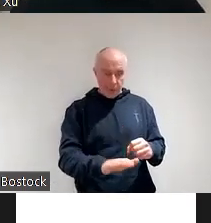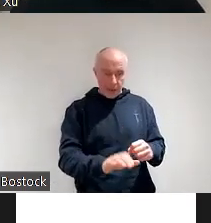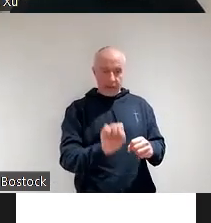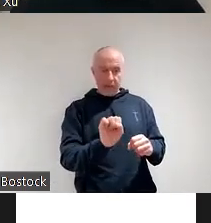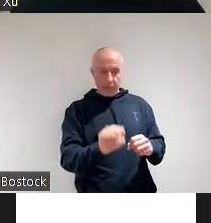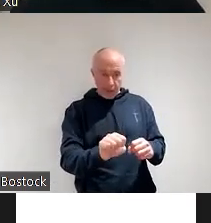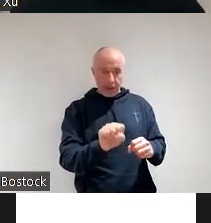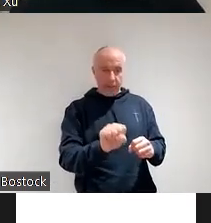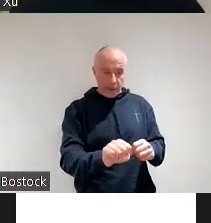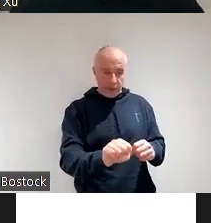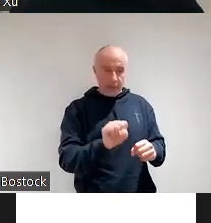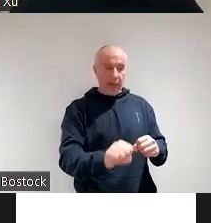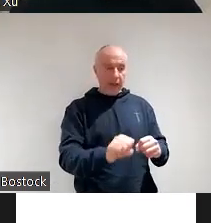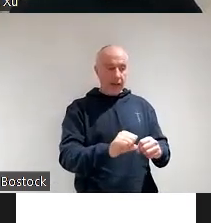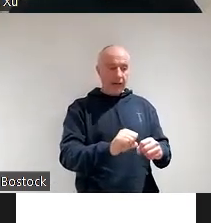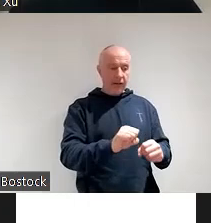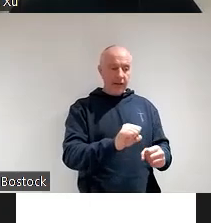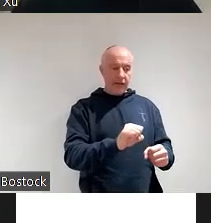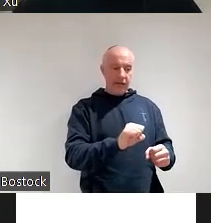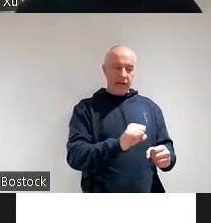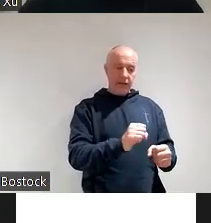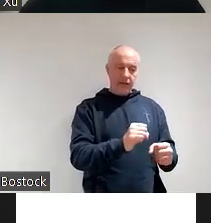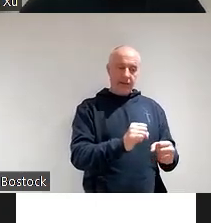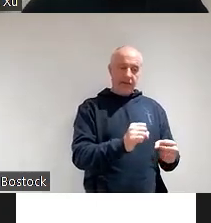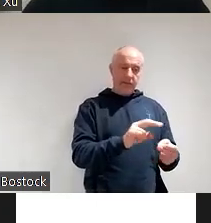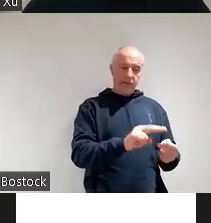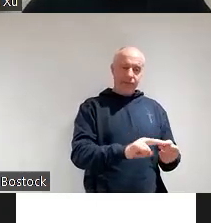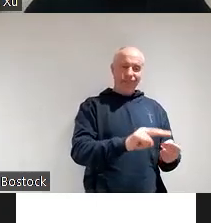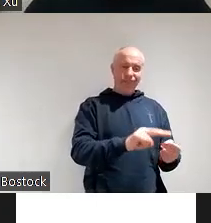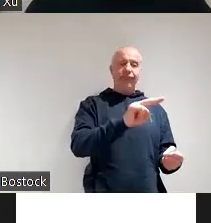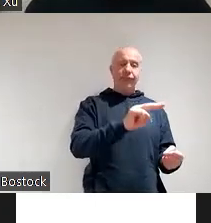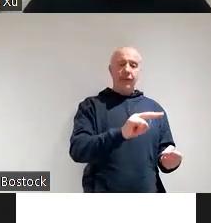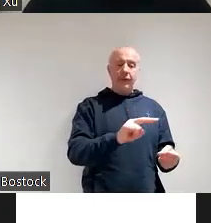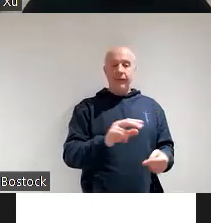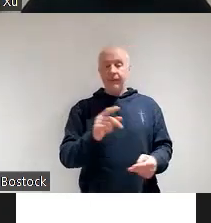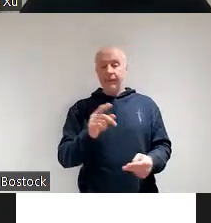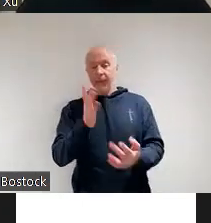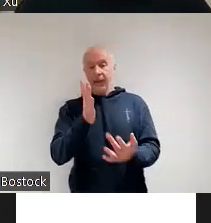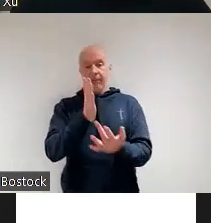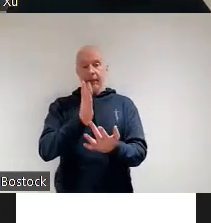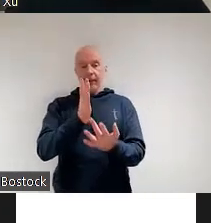one, obviously, is definitely a major improvement, because this is where